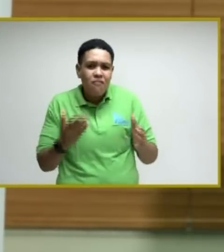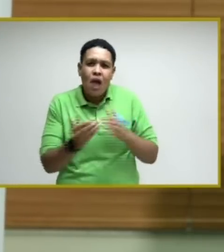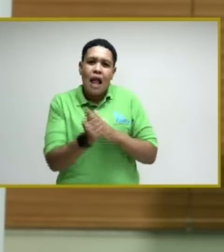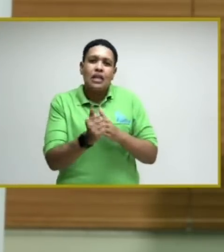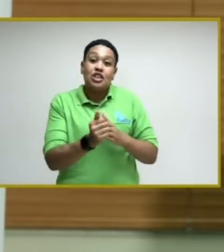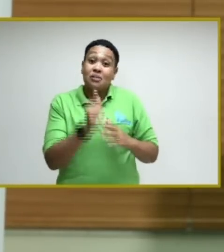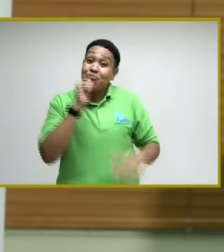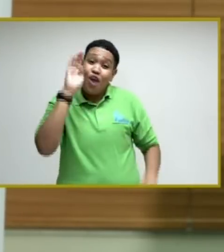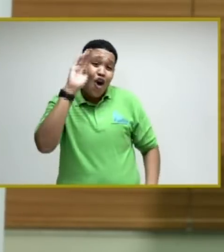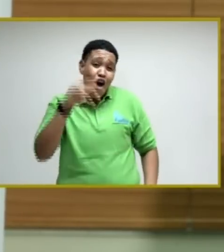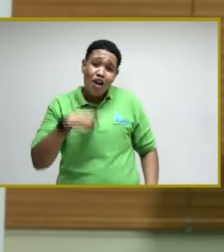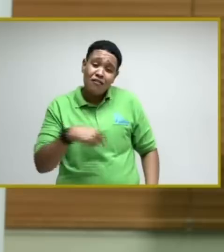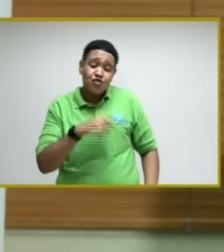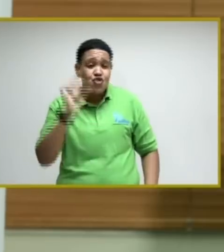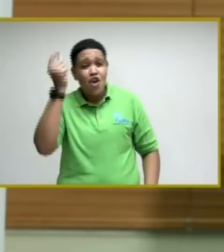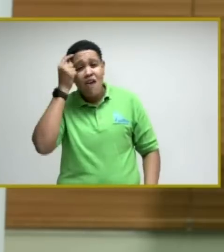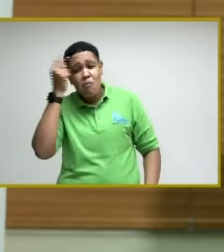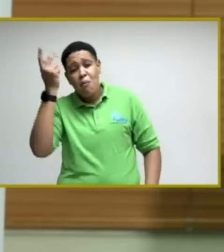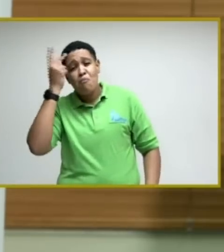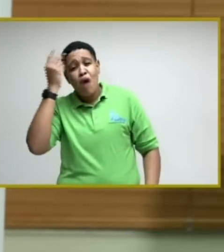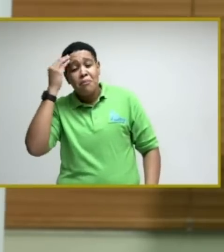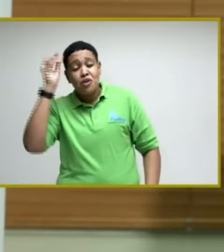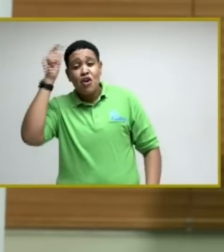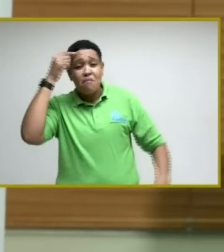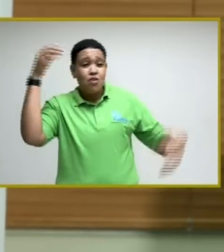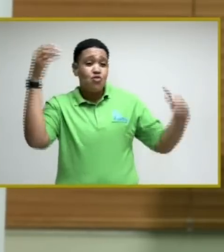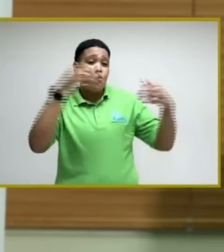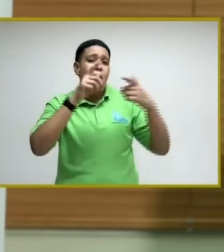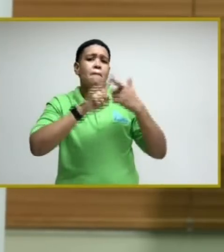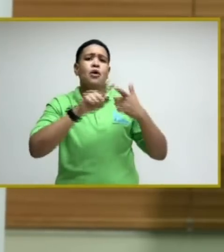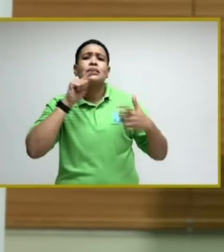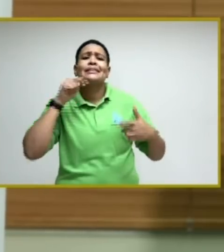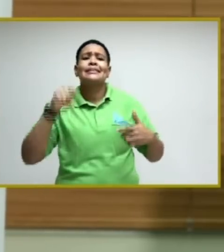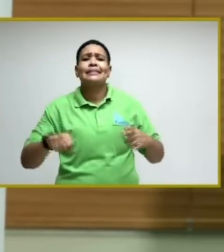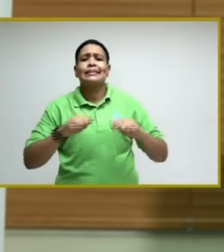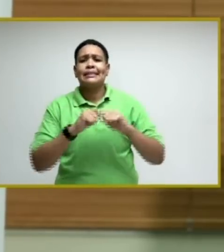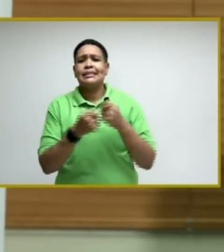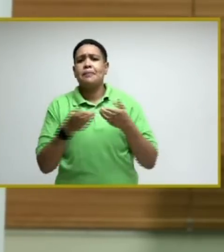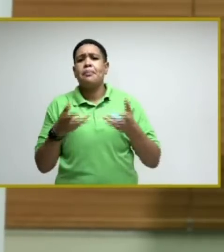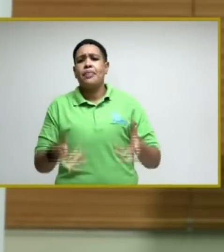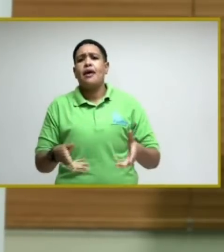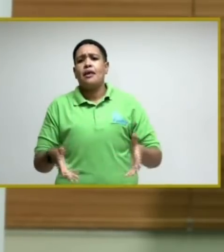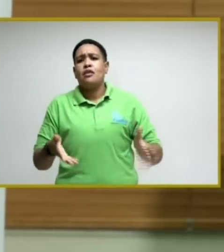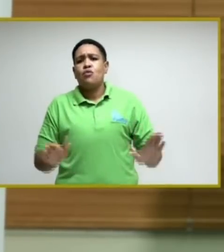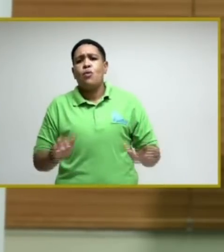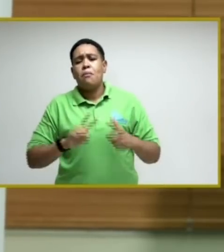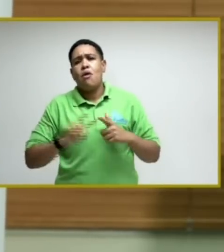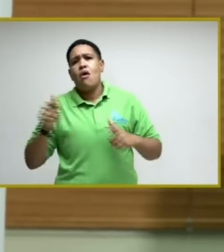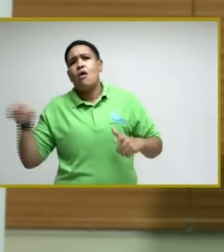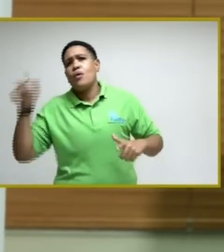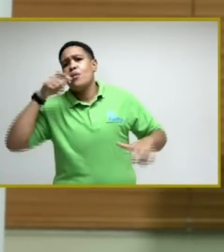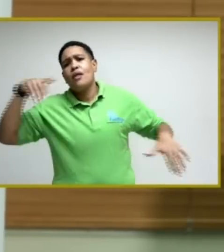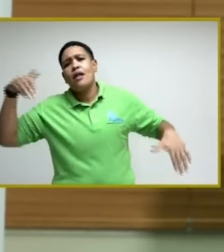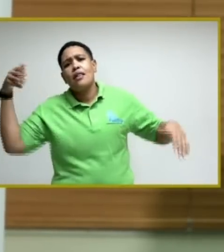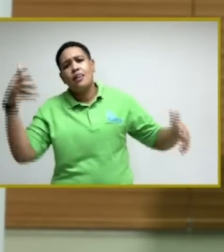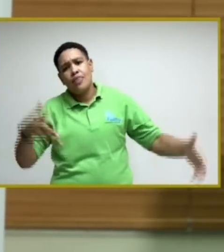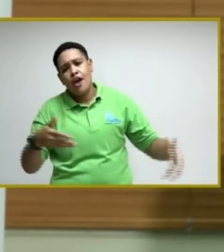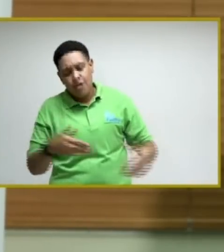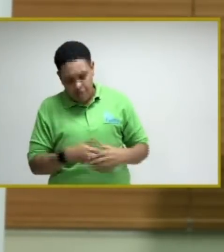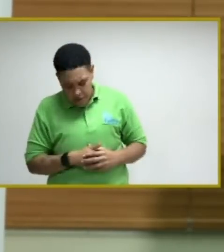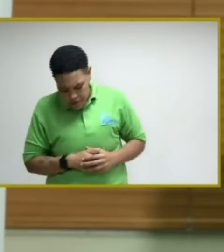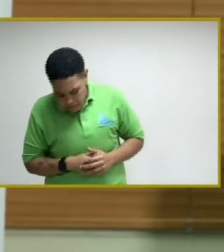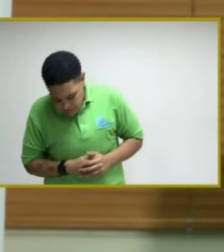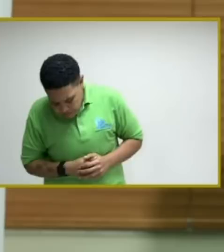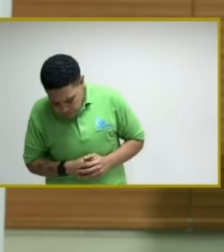government, the Prime Minister, the Cabinet, and certainly this team here in this room and the others who are not here.